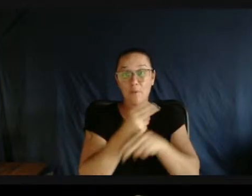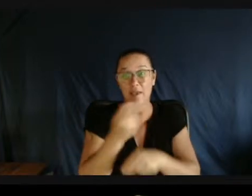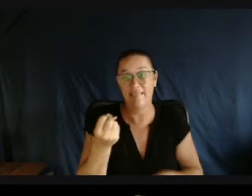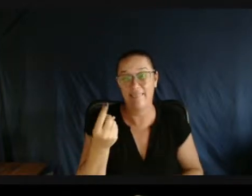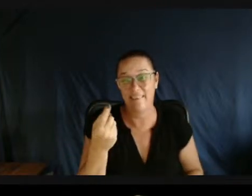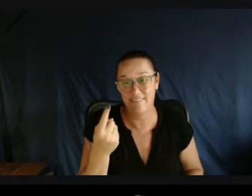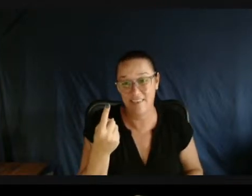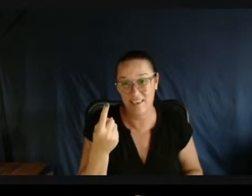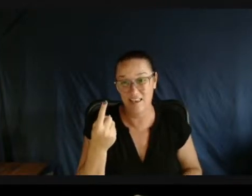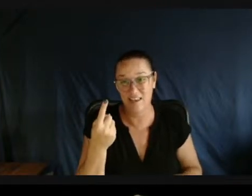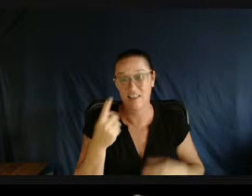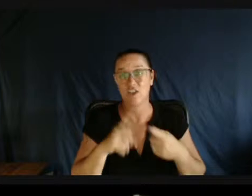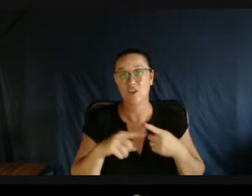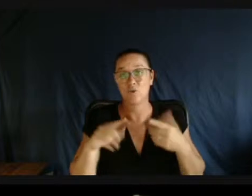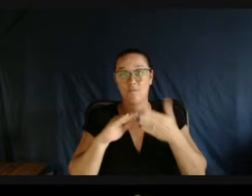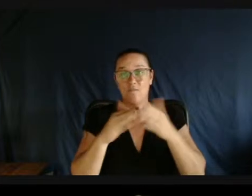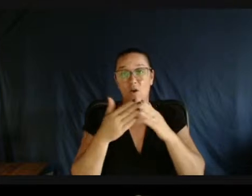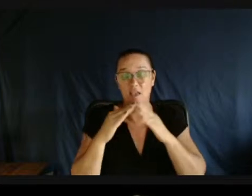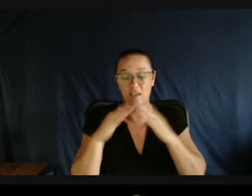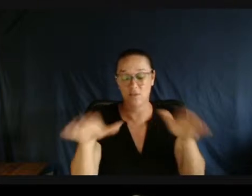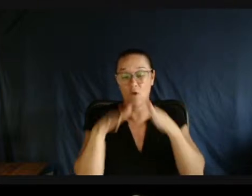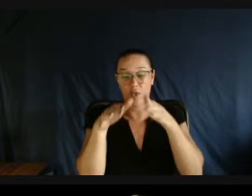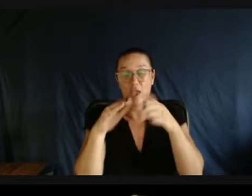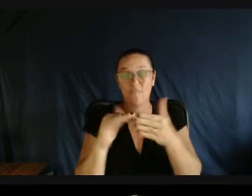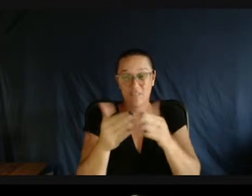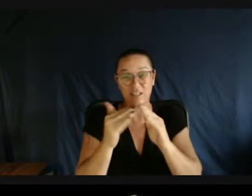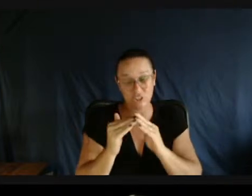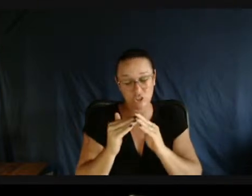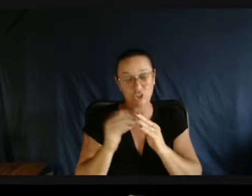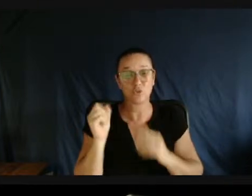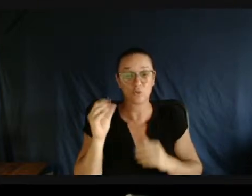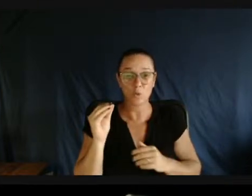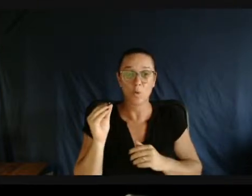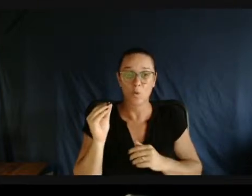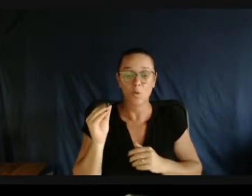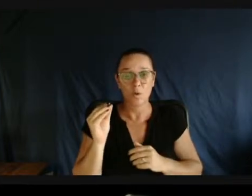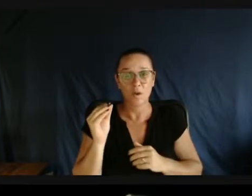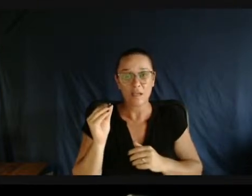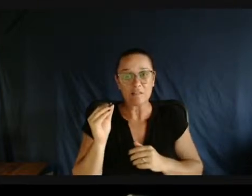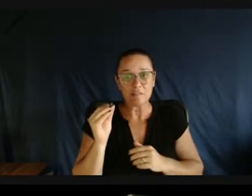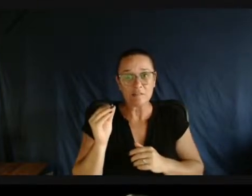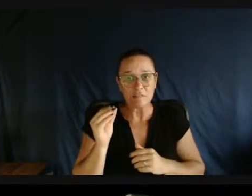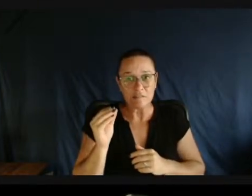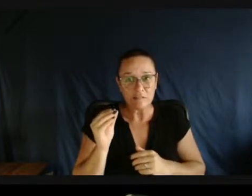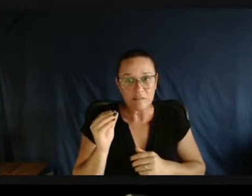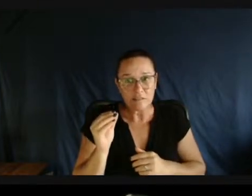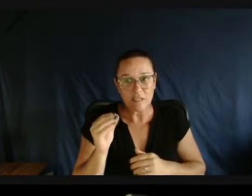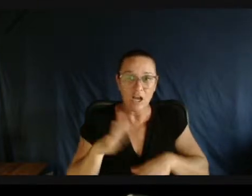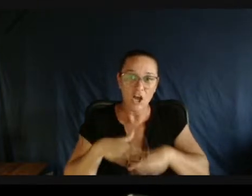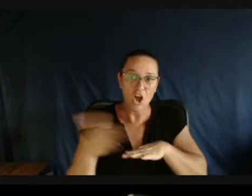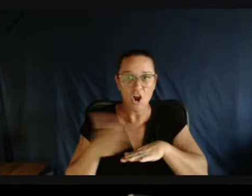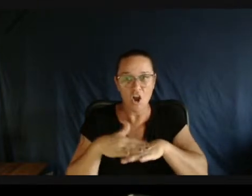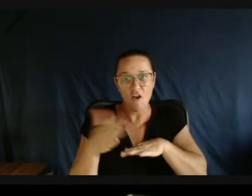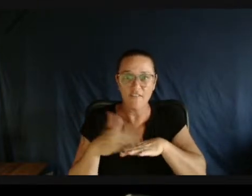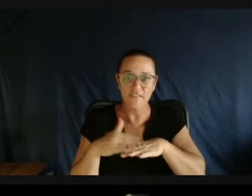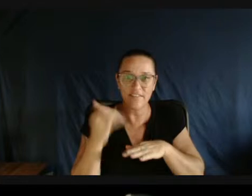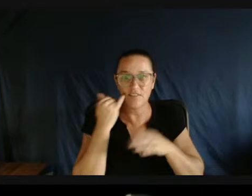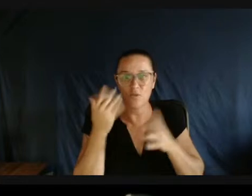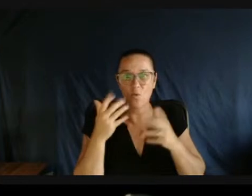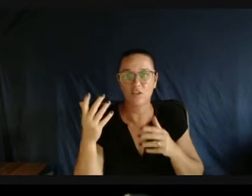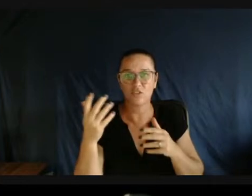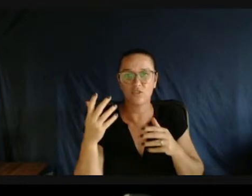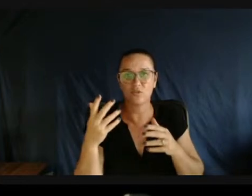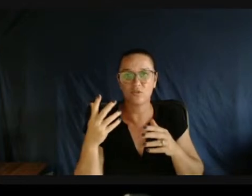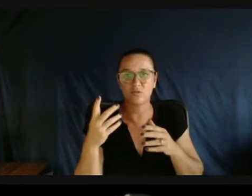to Volcano Village and stuff like that's happening. So it's hit or miss up there. Try and miss the traffic. We